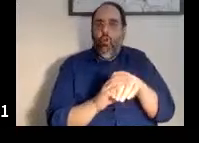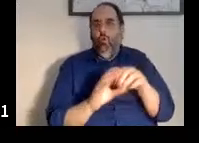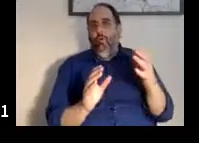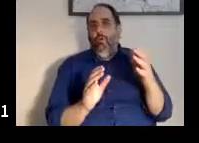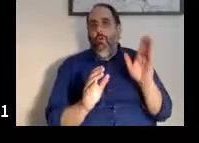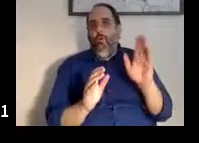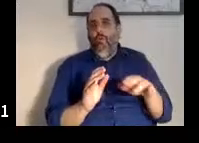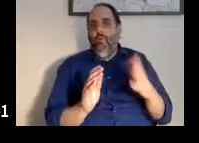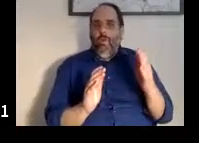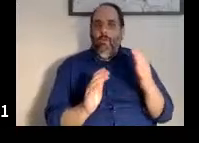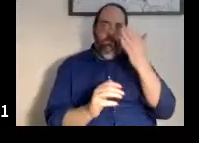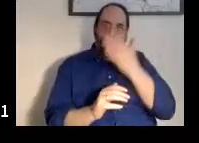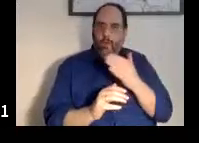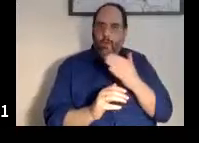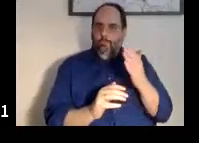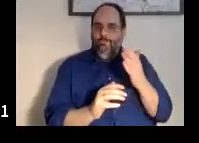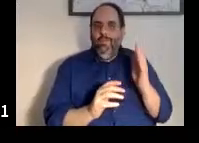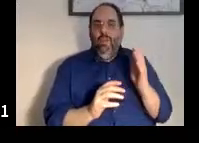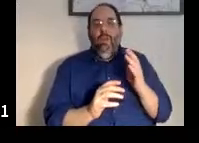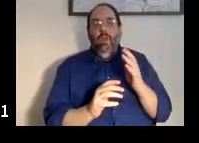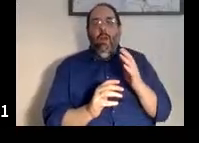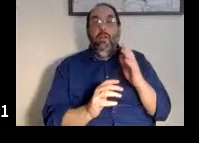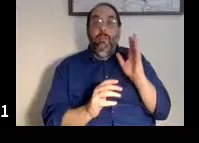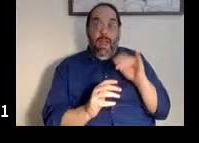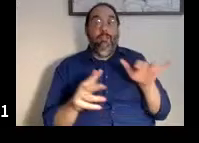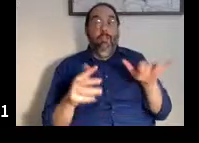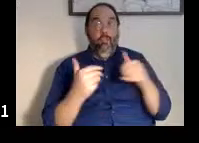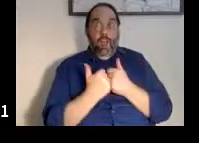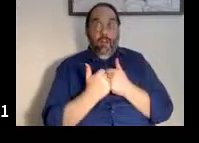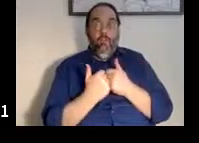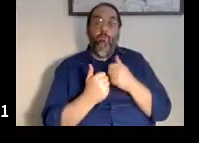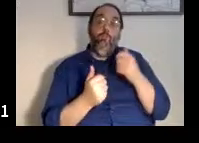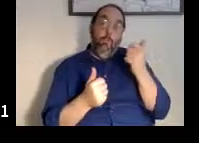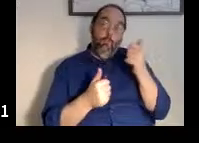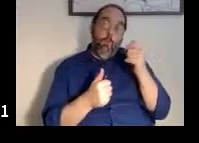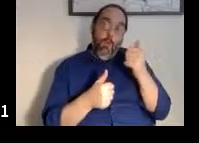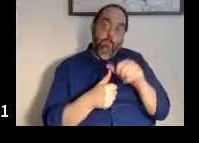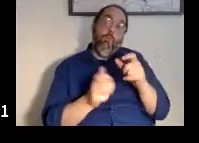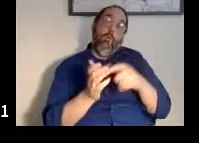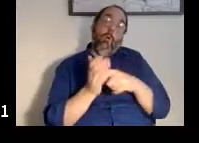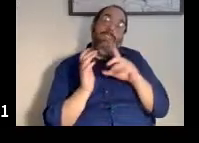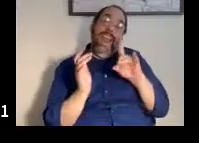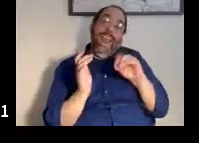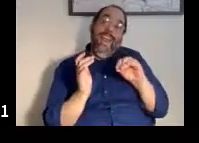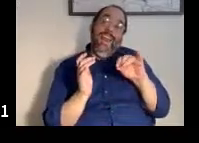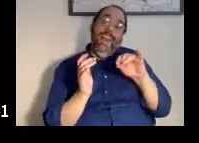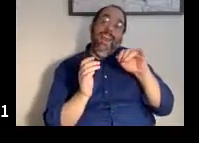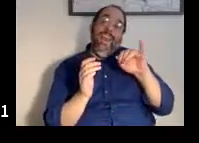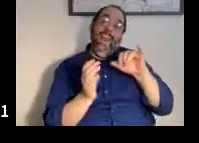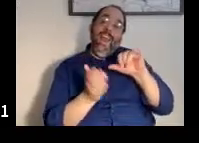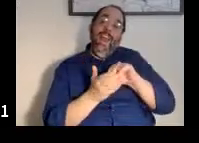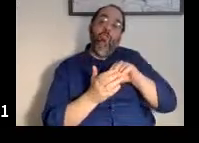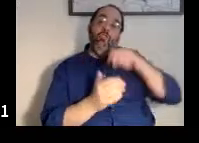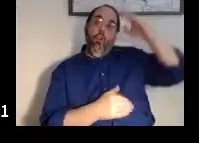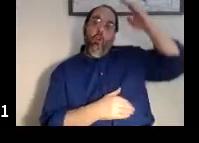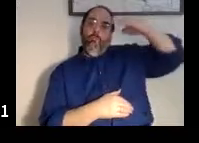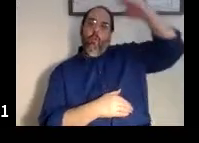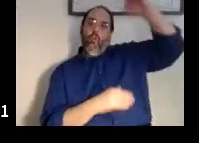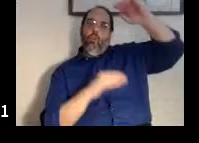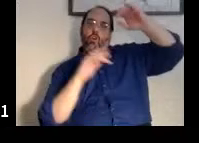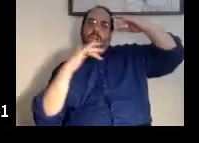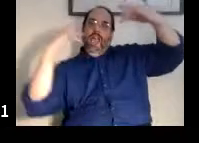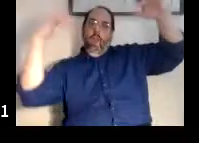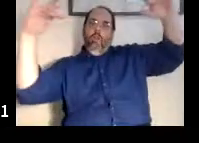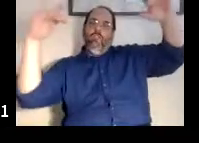in the standard comes, because the standard requires an 80-inch vertical clearance to each ground level